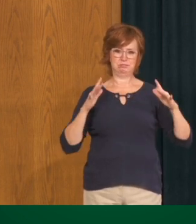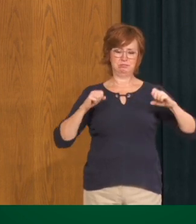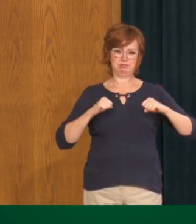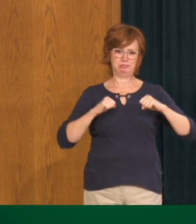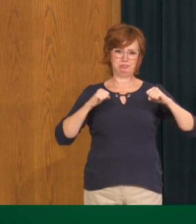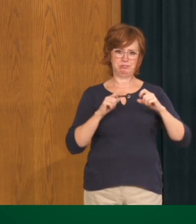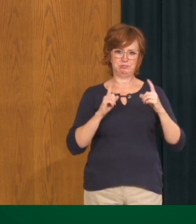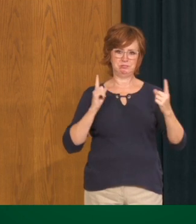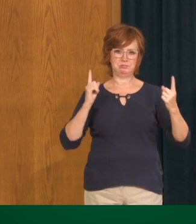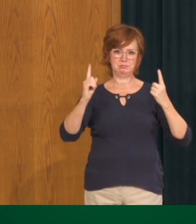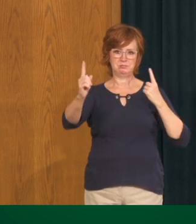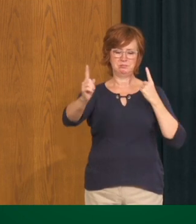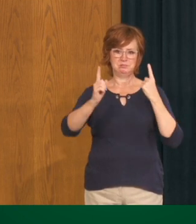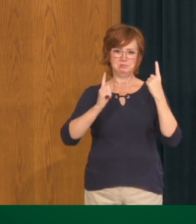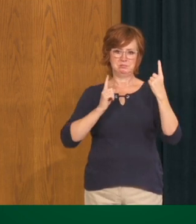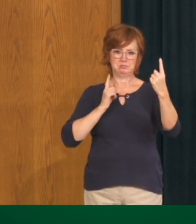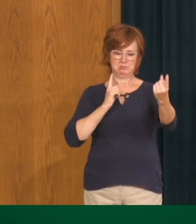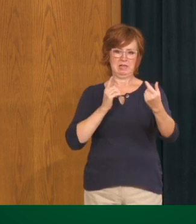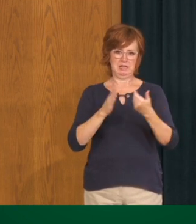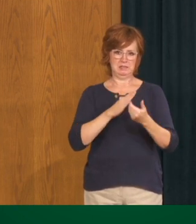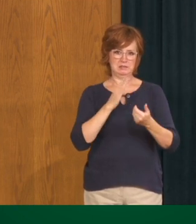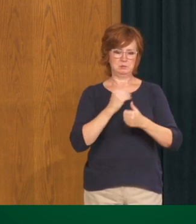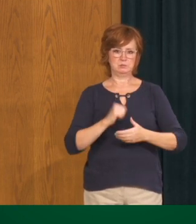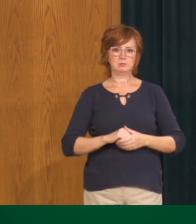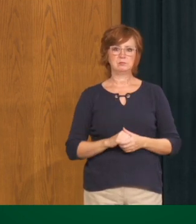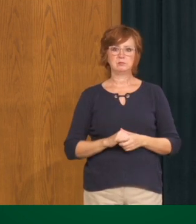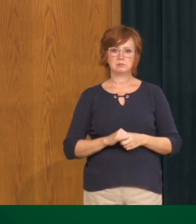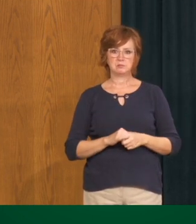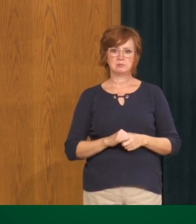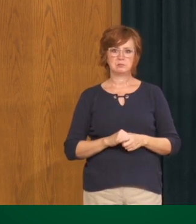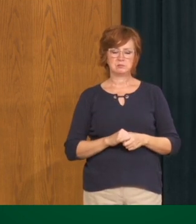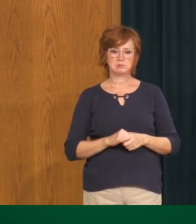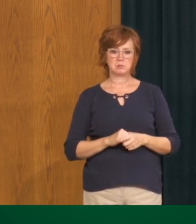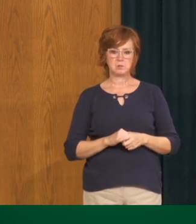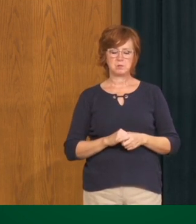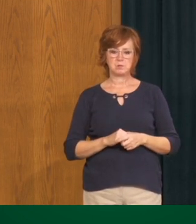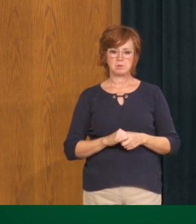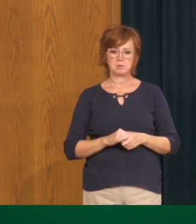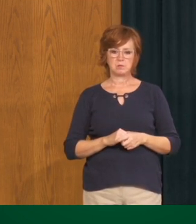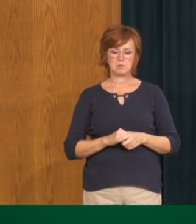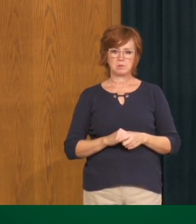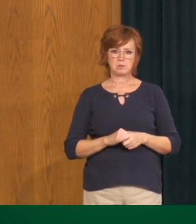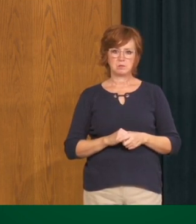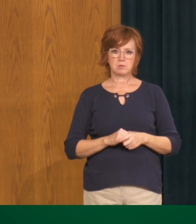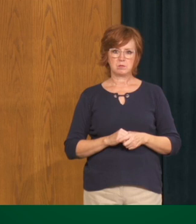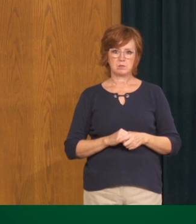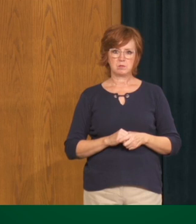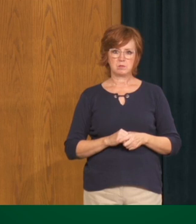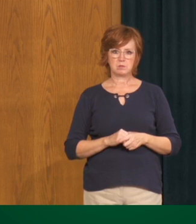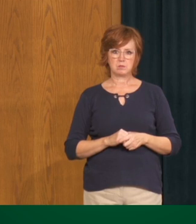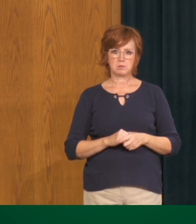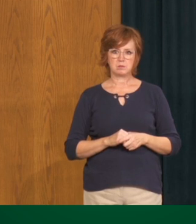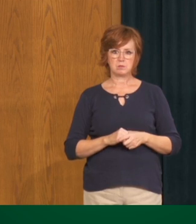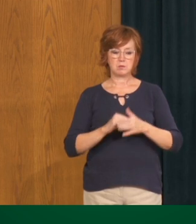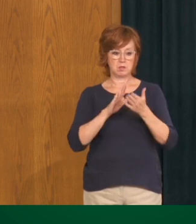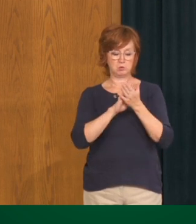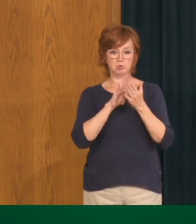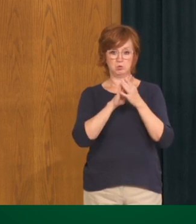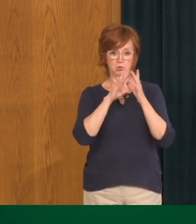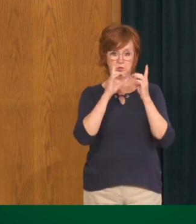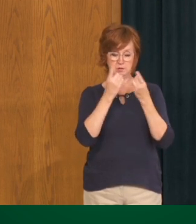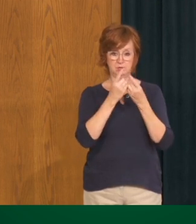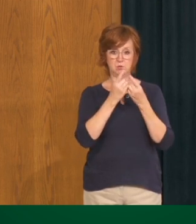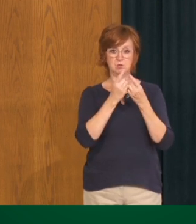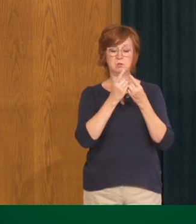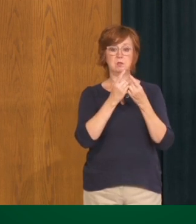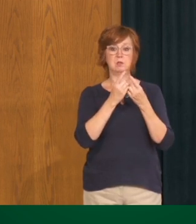I've made this comment on a number of occasions, school divisions are certainly in the best position to assess in consultation with their conversations with